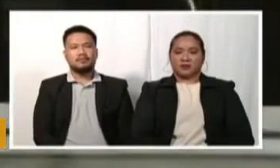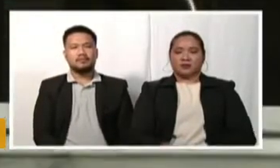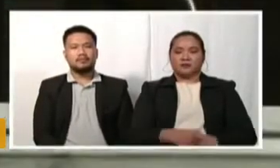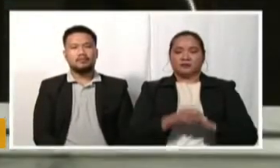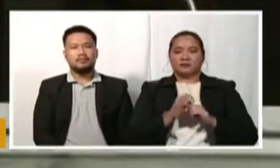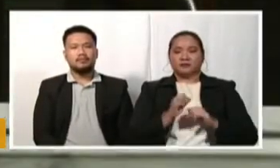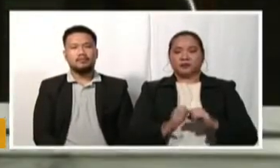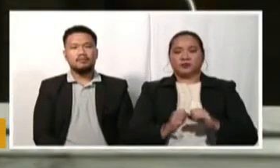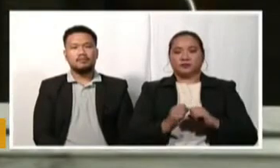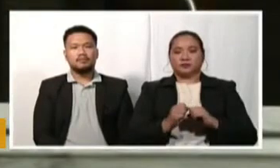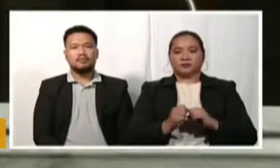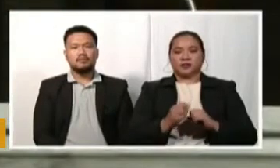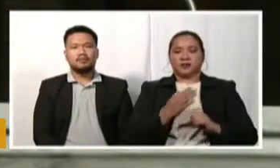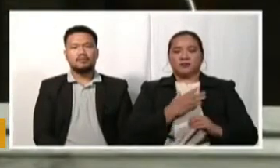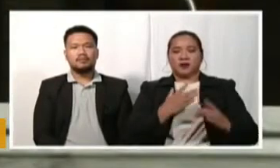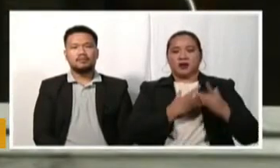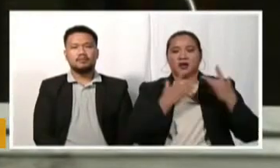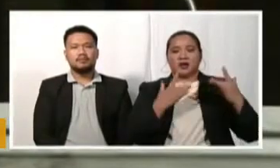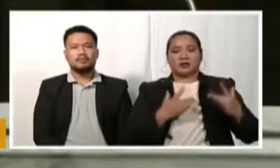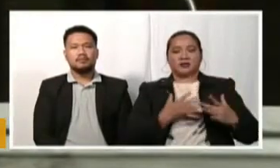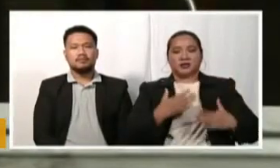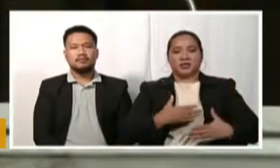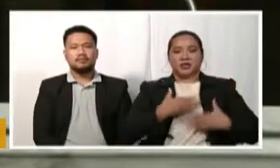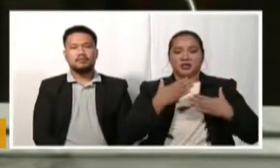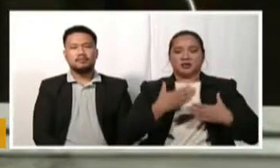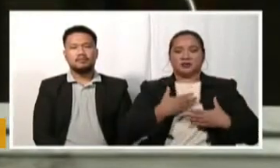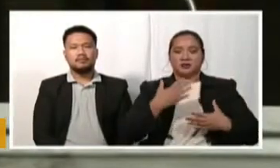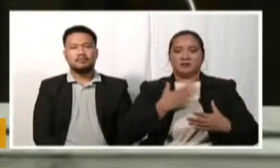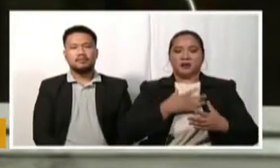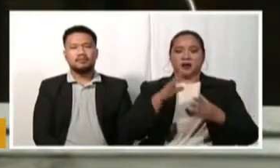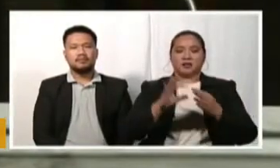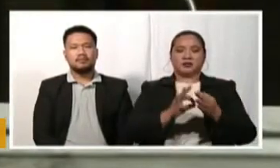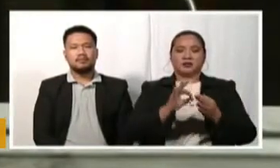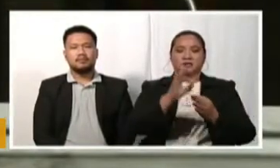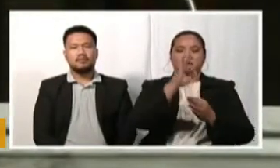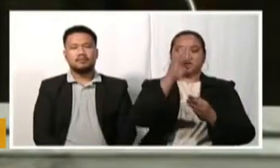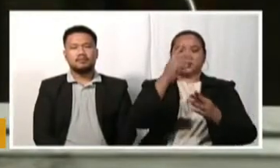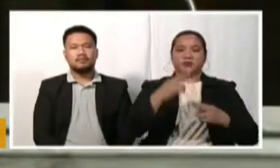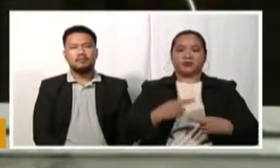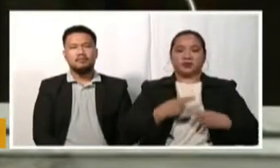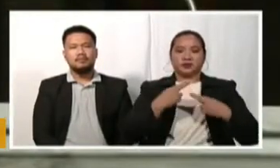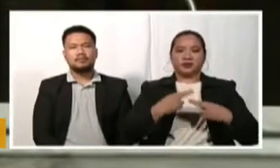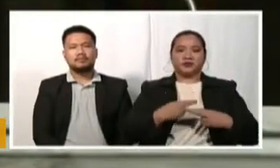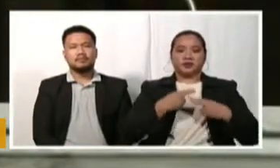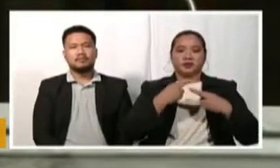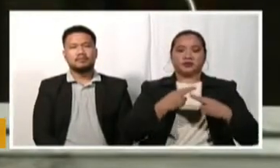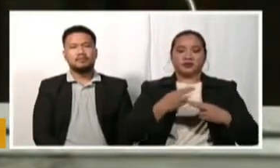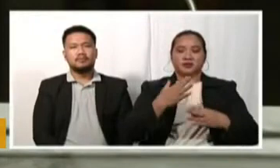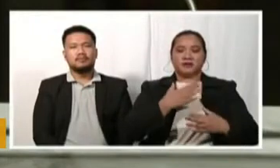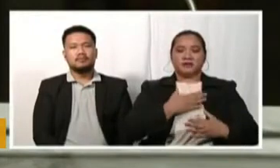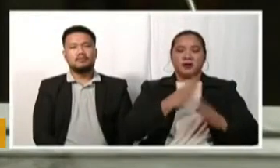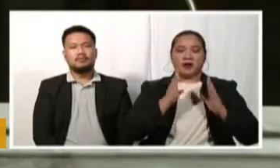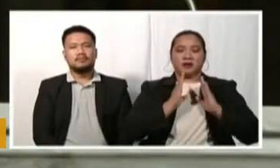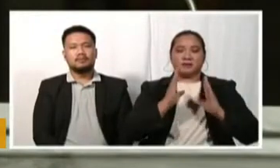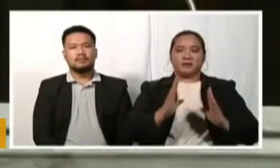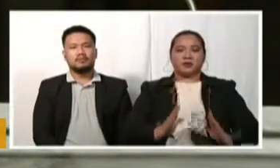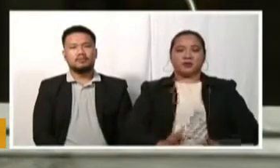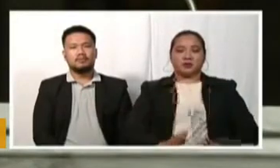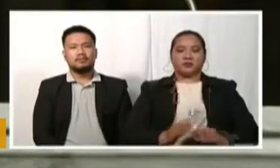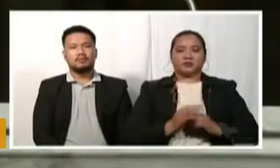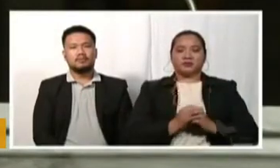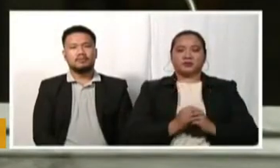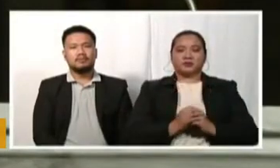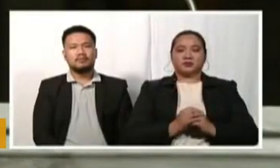Therefore, my heart is glad and my soul rejoices. My body,